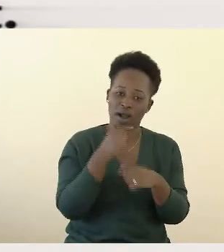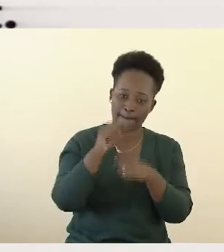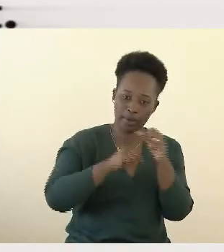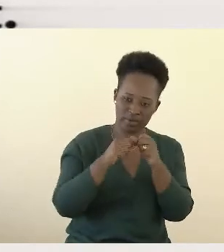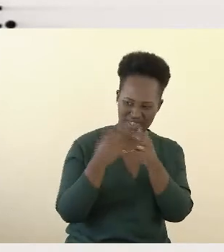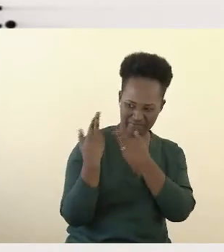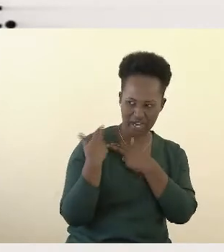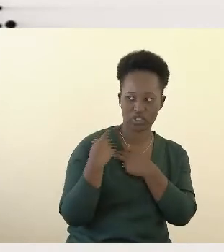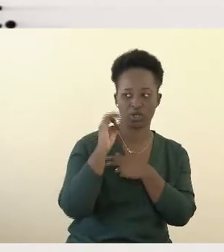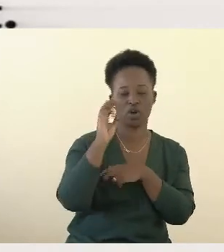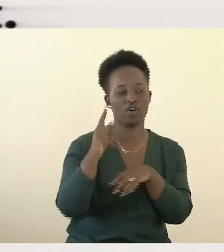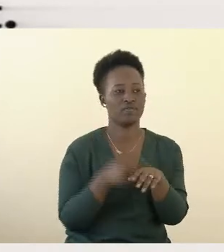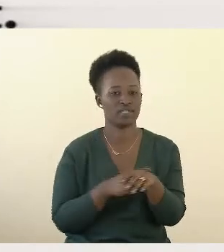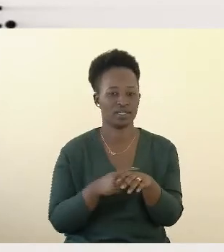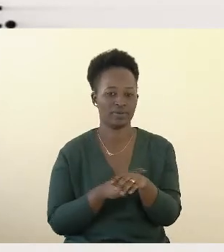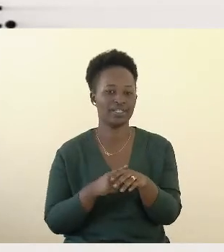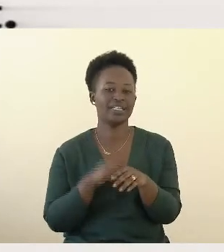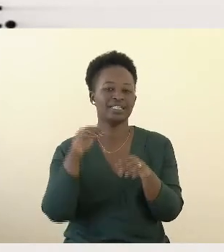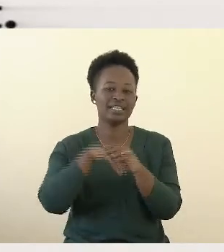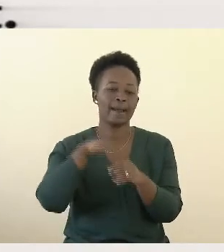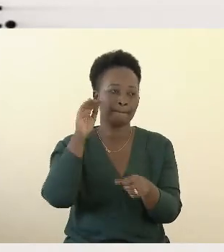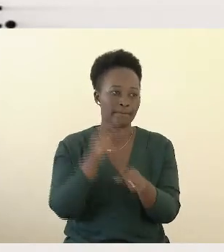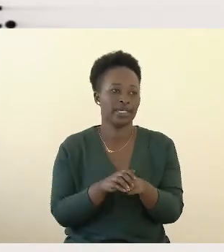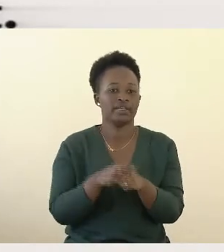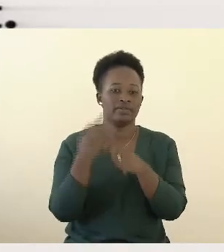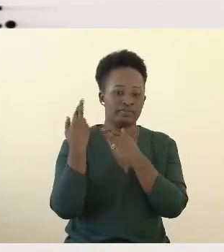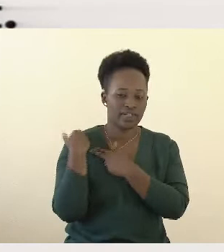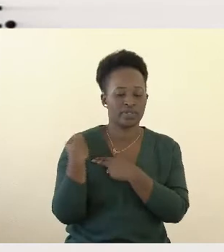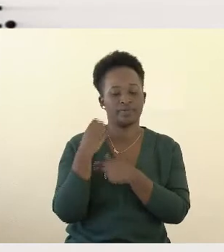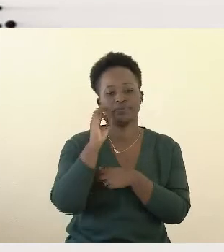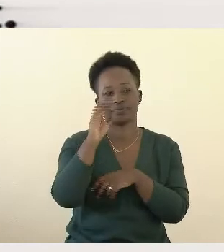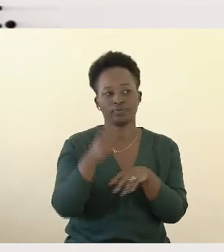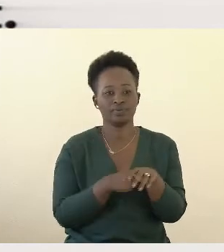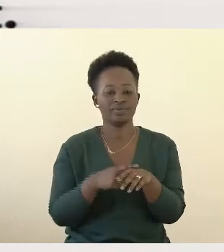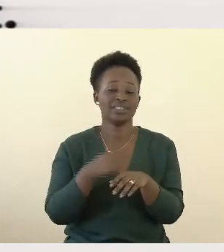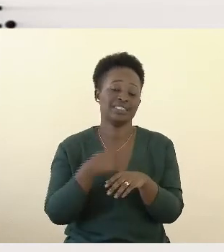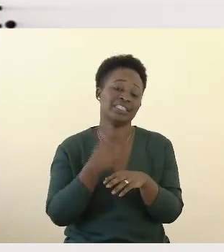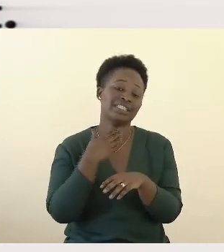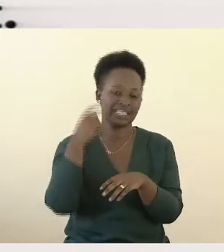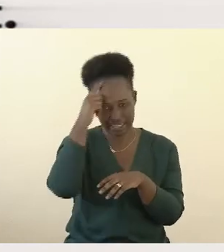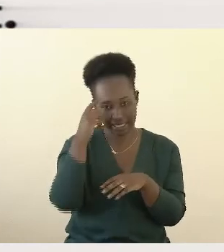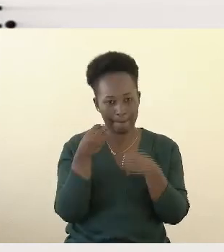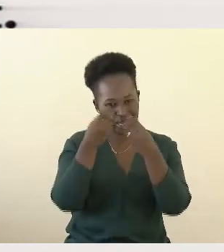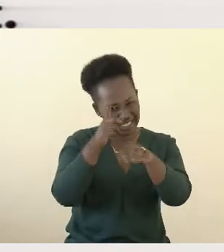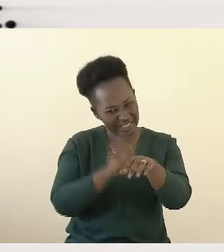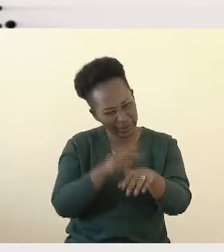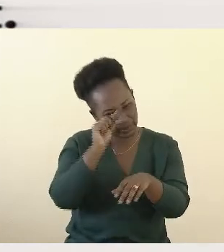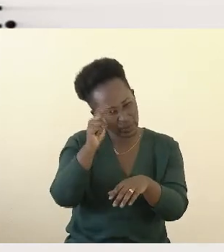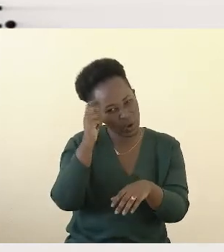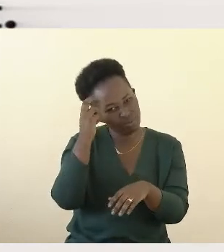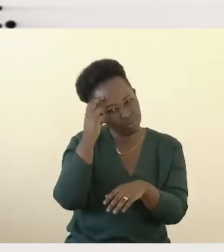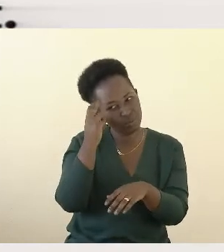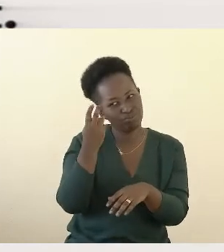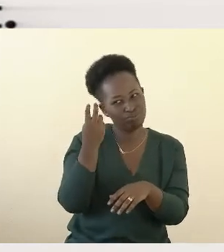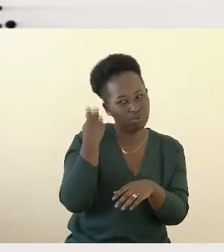the skin. I think I can give you a small time to review on the starting of the lesson. I